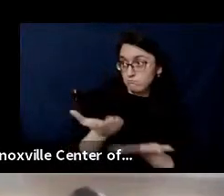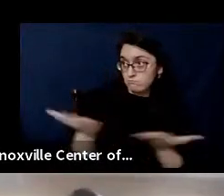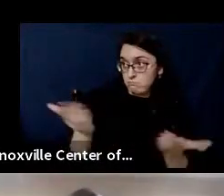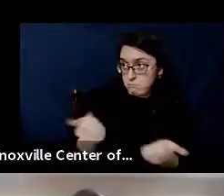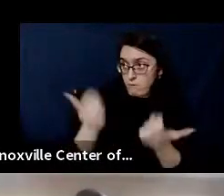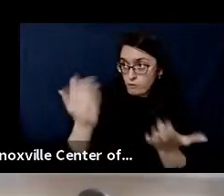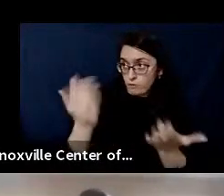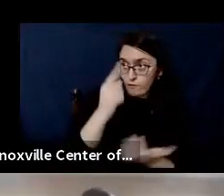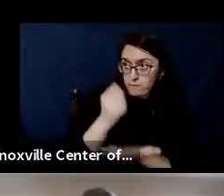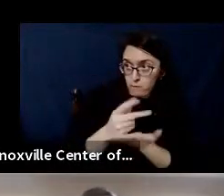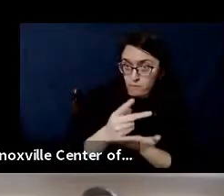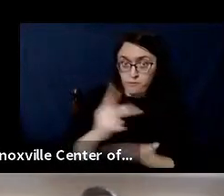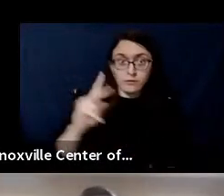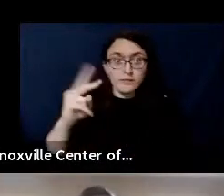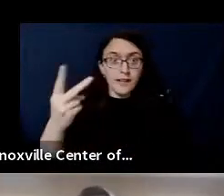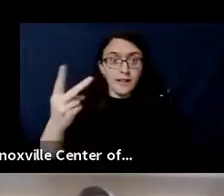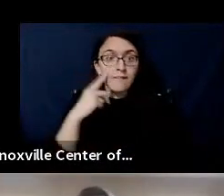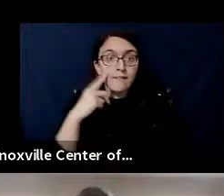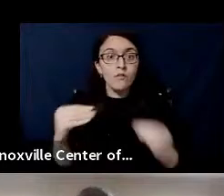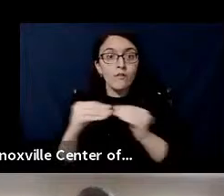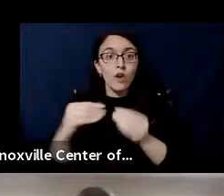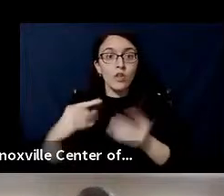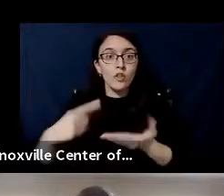and a second for further discussion.